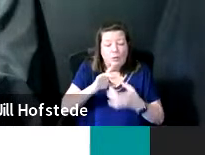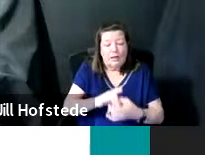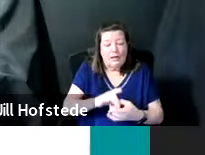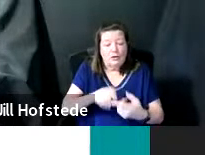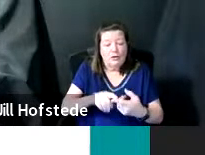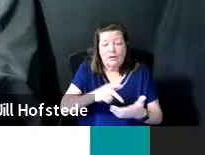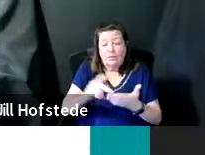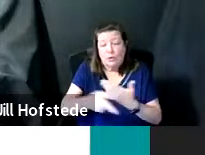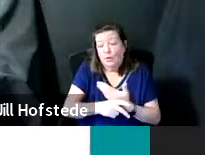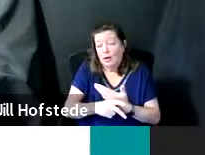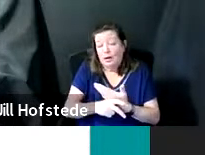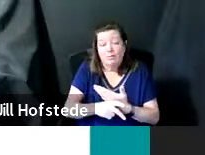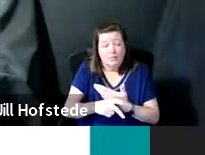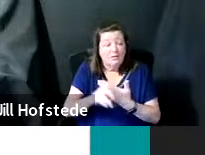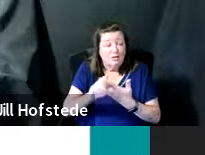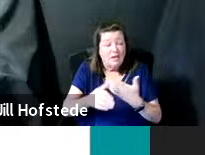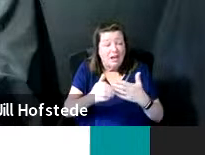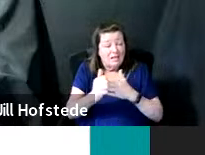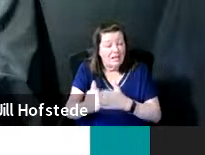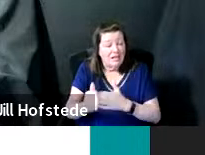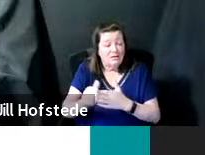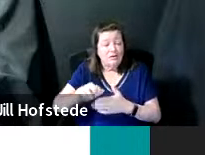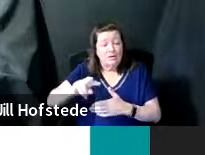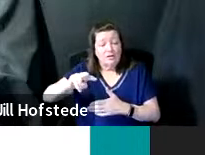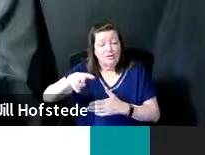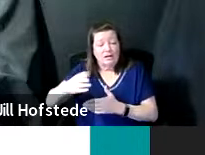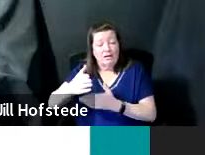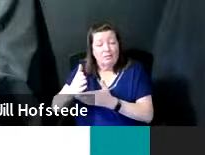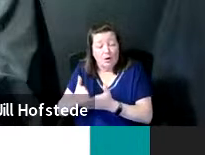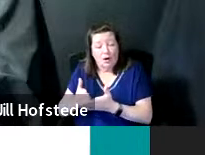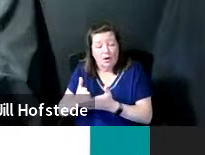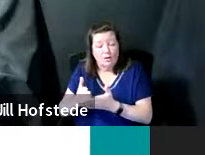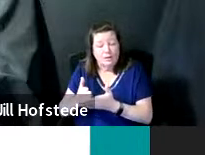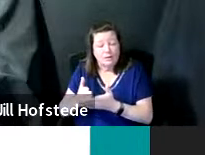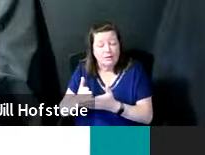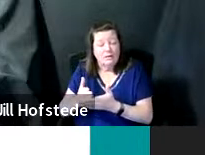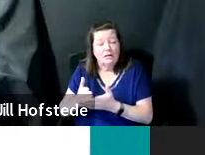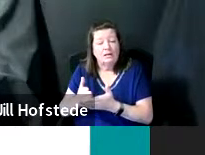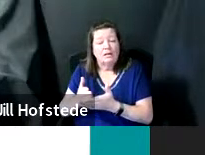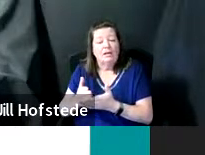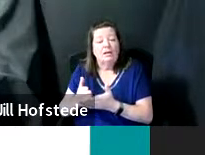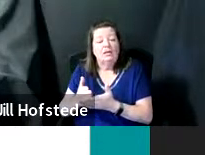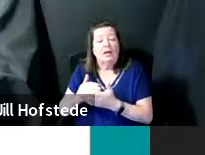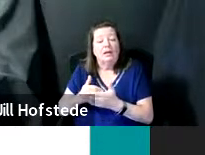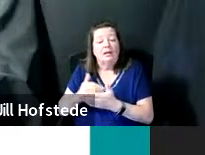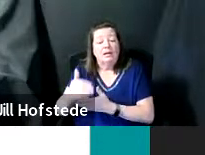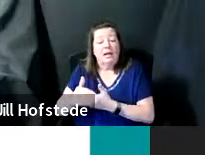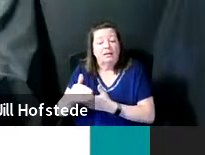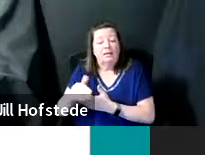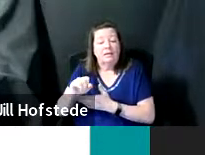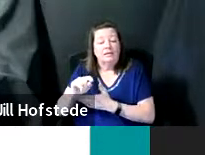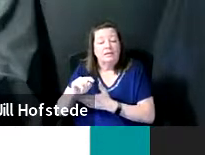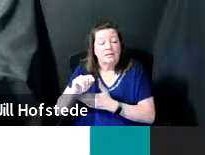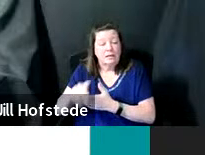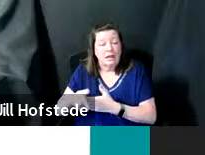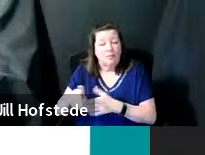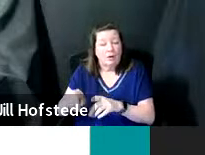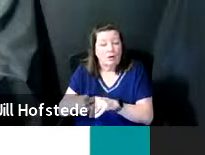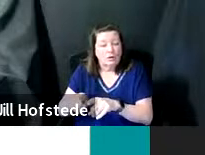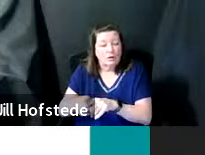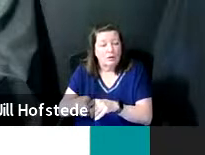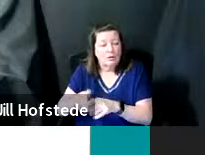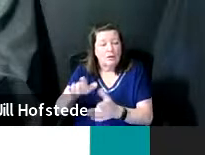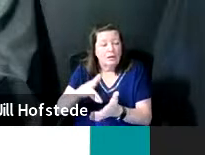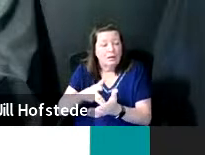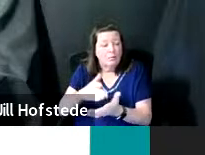That kind of feeds into the second piece, you know, that next step as well. That you know, in the